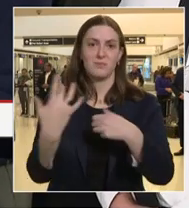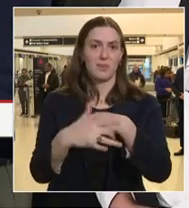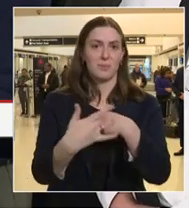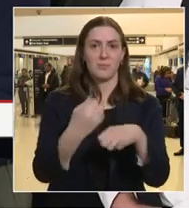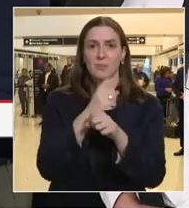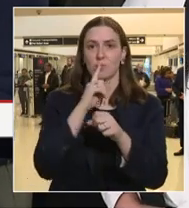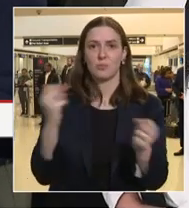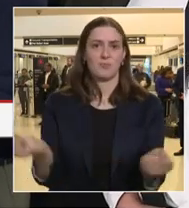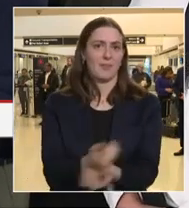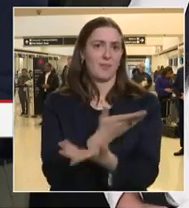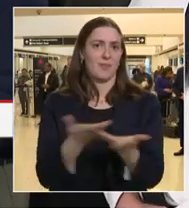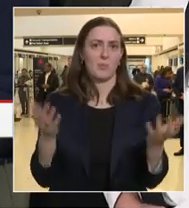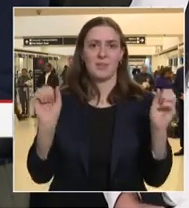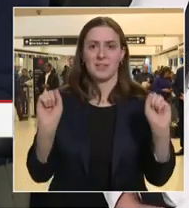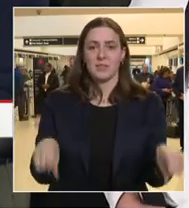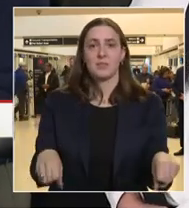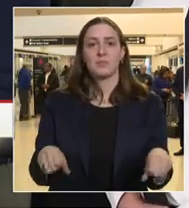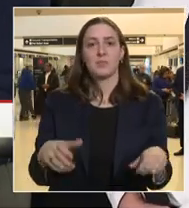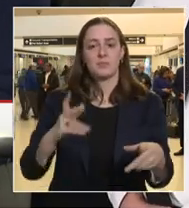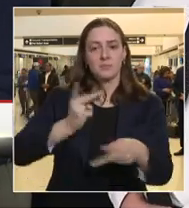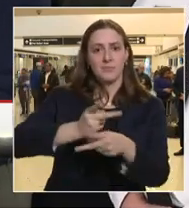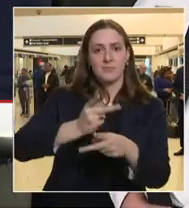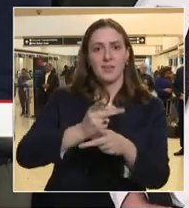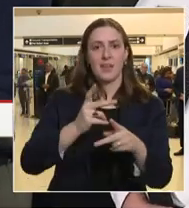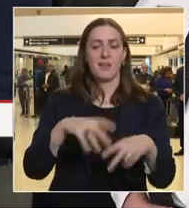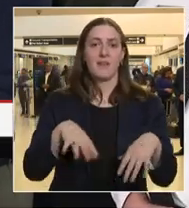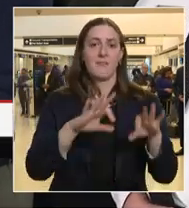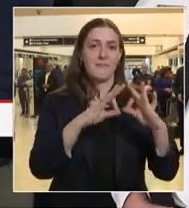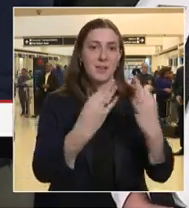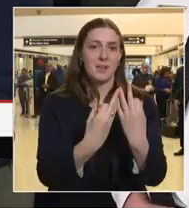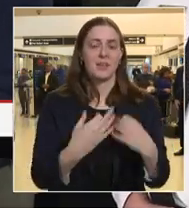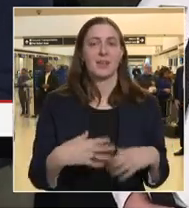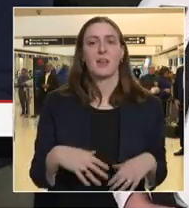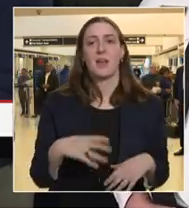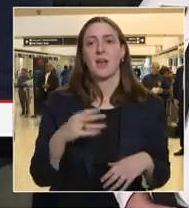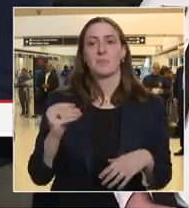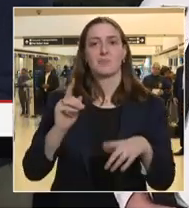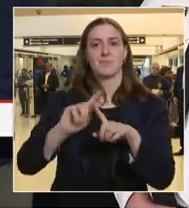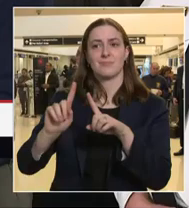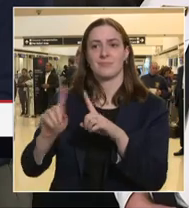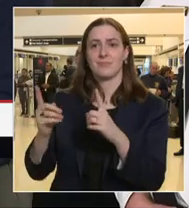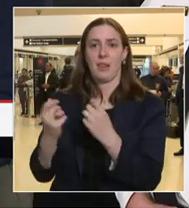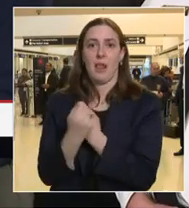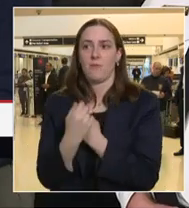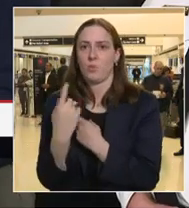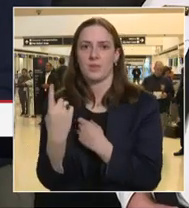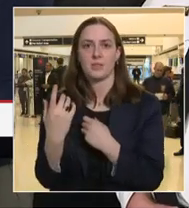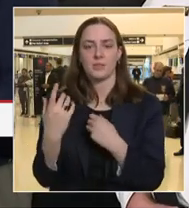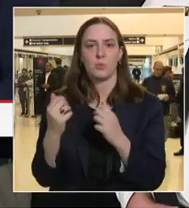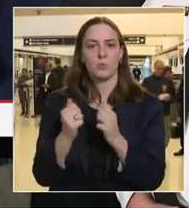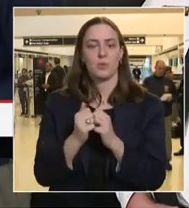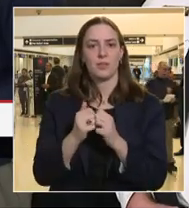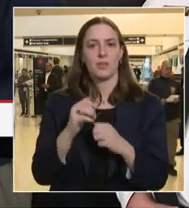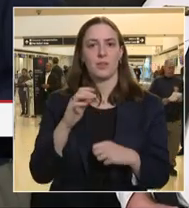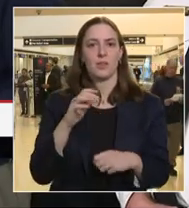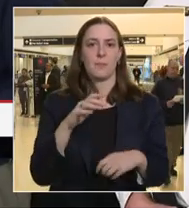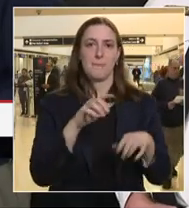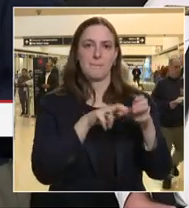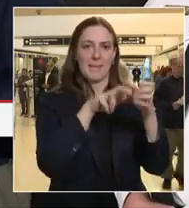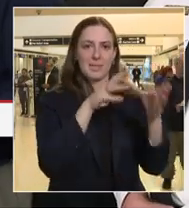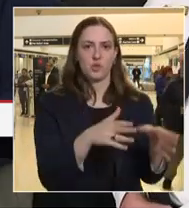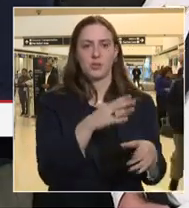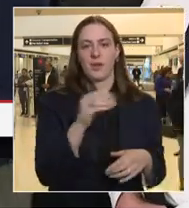take care of the needs of the families and the loved ones of the passengers and crew members. And that is our